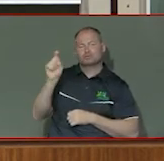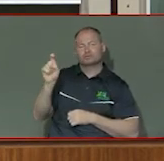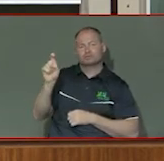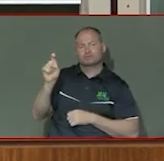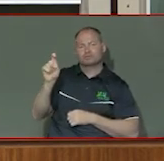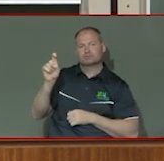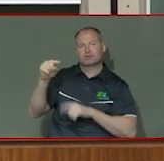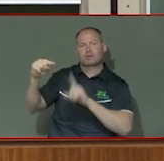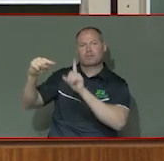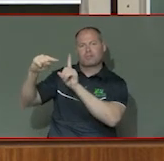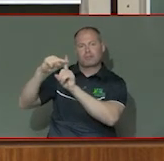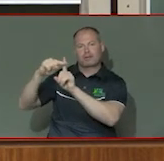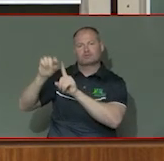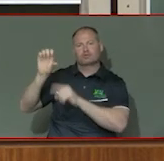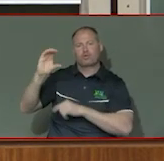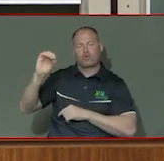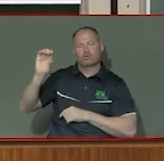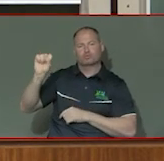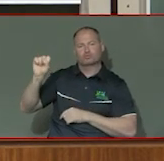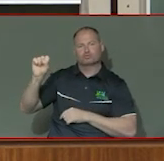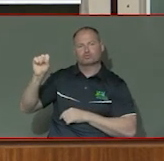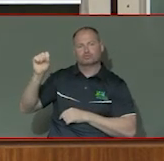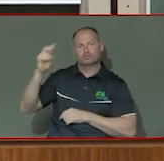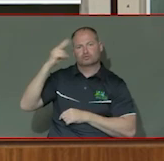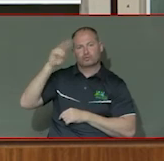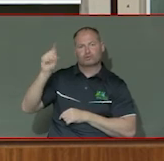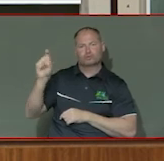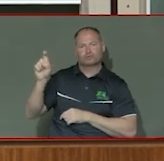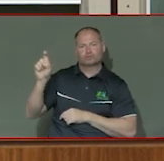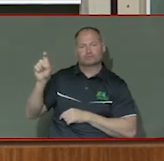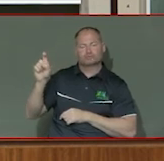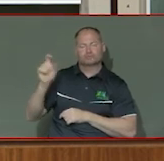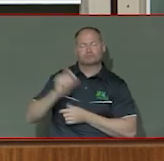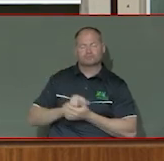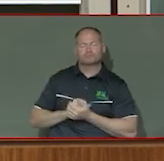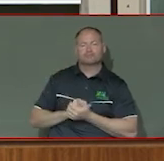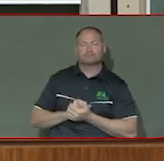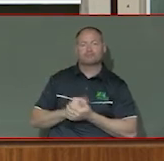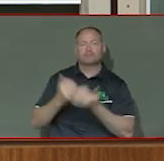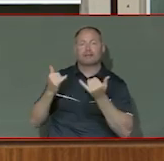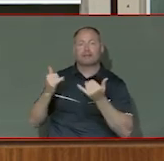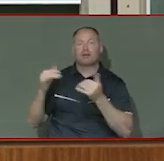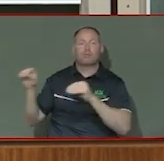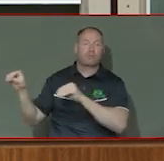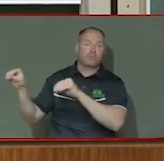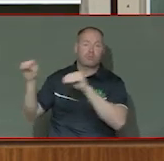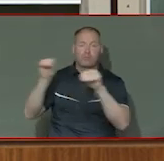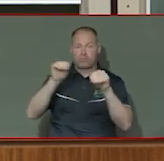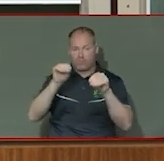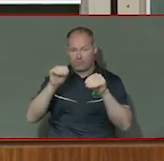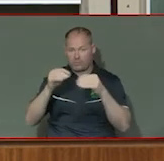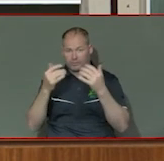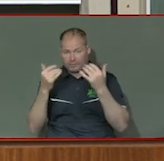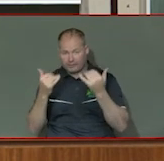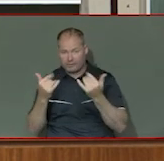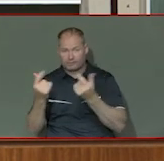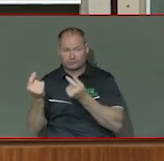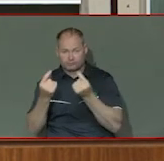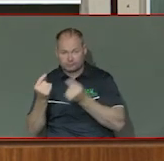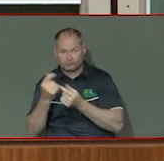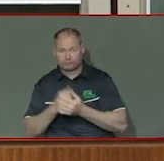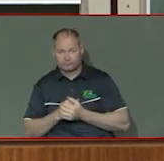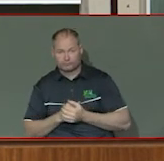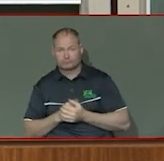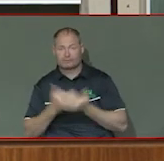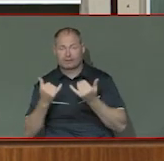plus cos squared x is equal to 1, correct? Now, if we take that across, cos squared x minus 1, then